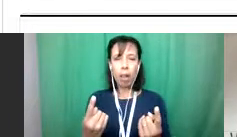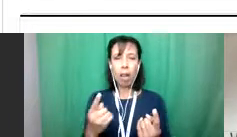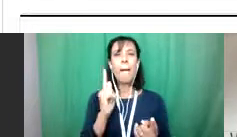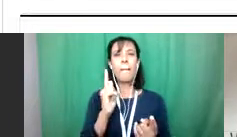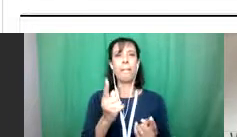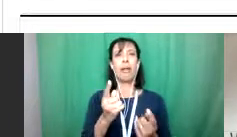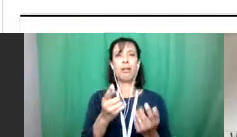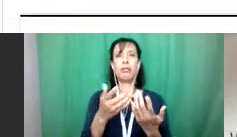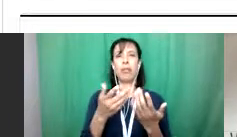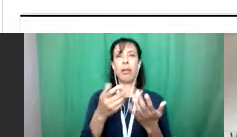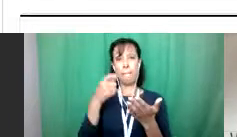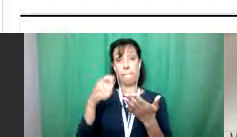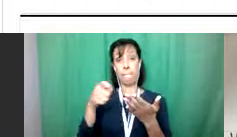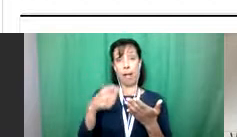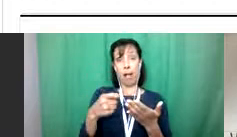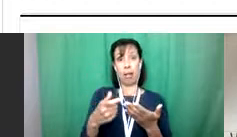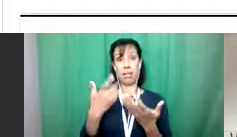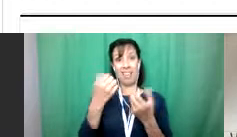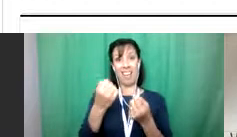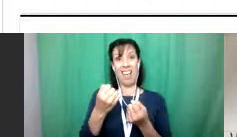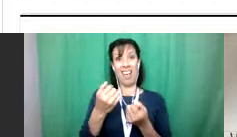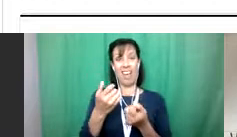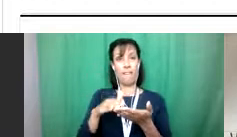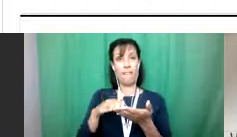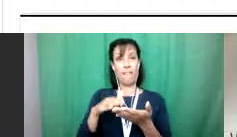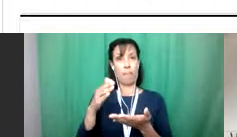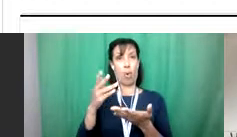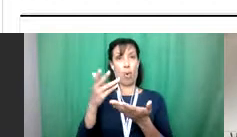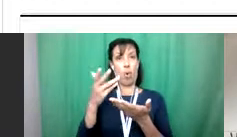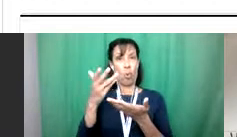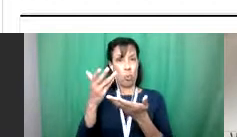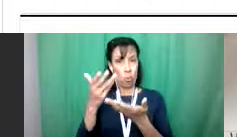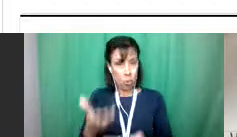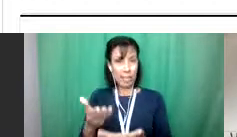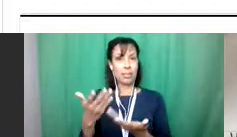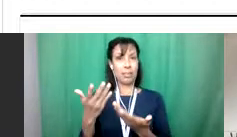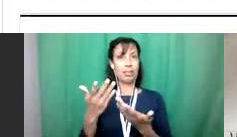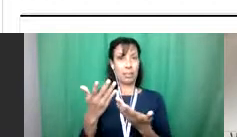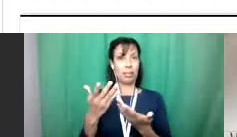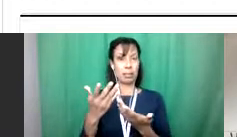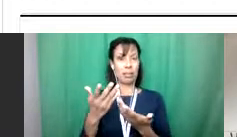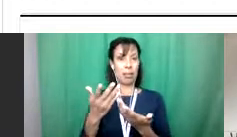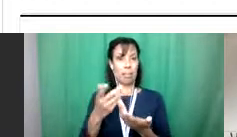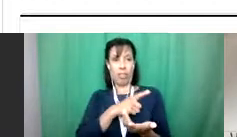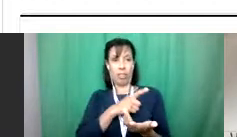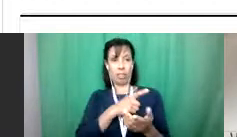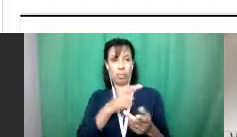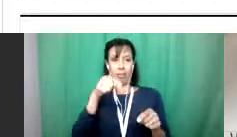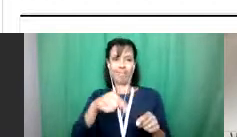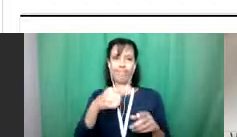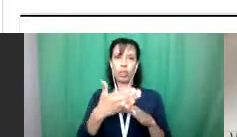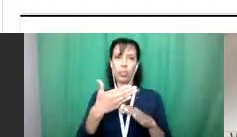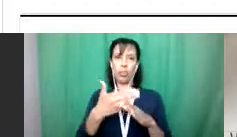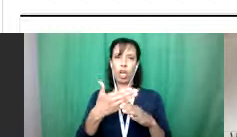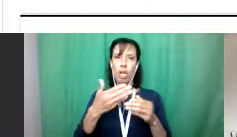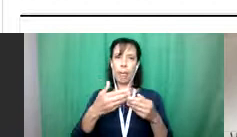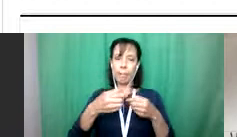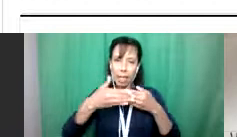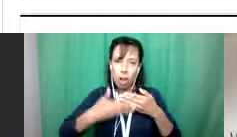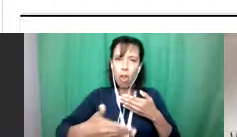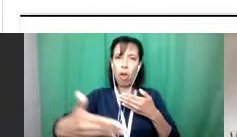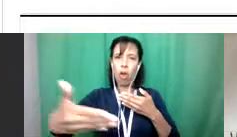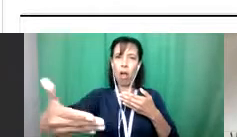do during this year. So it's important to understand that it's a longer piece of work. There are some other documents that you could start